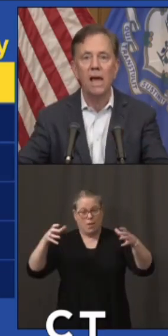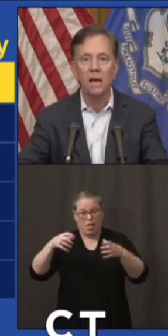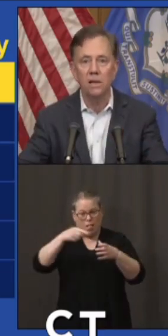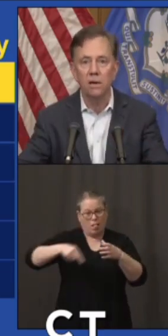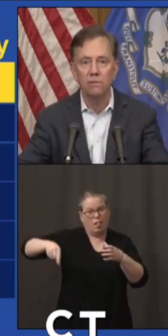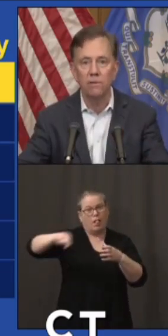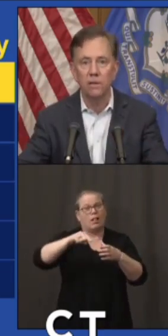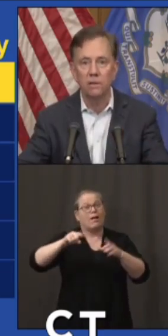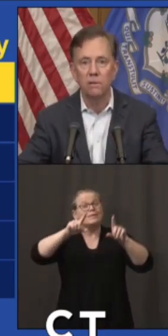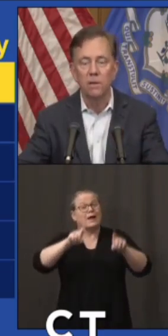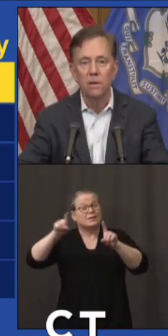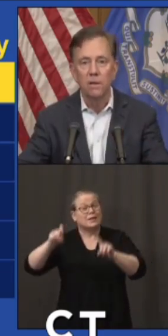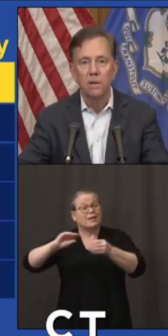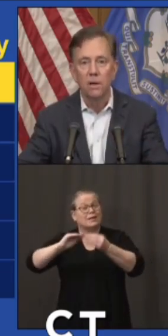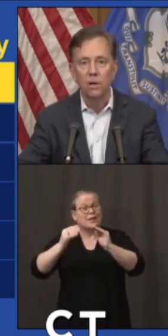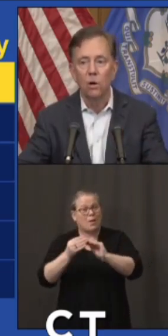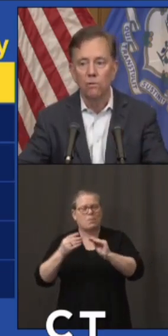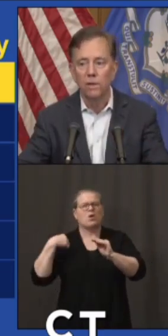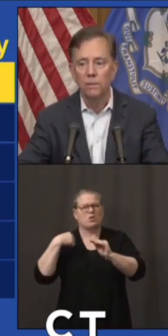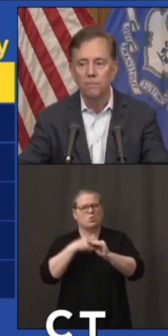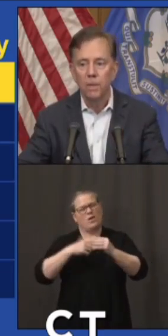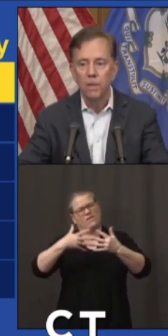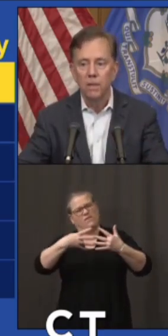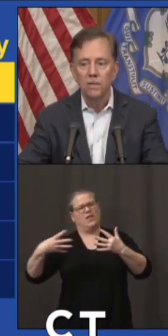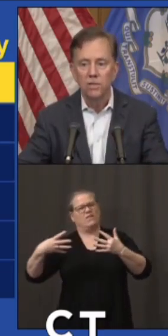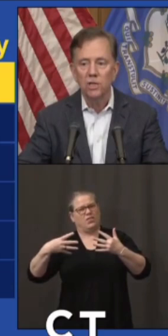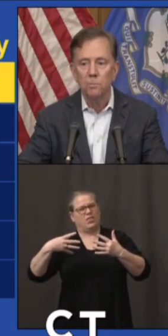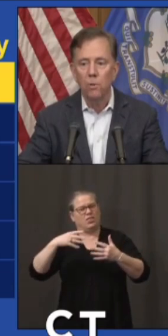stay ahead of COVID.